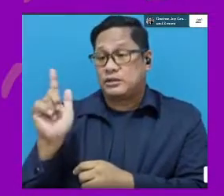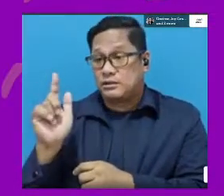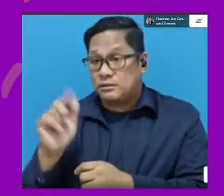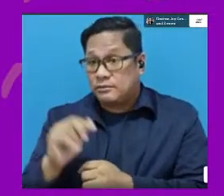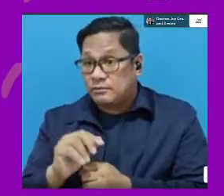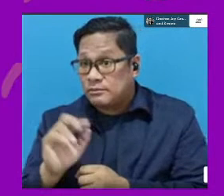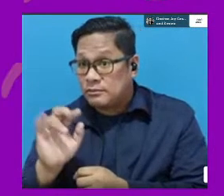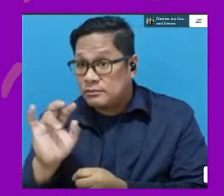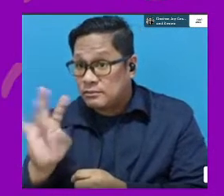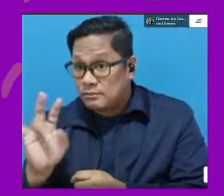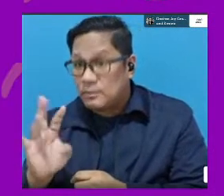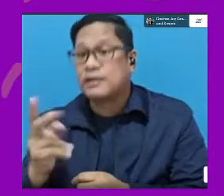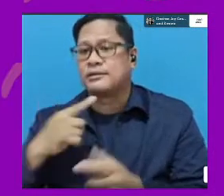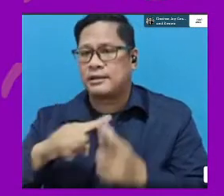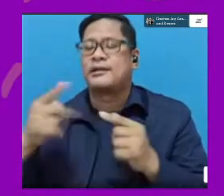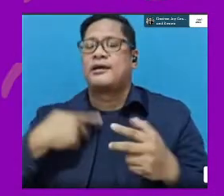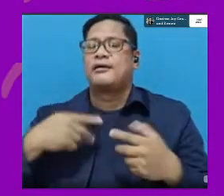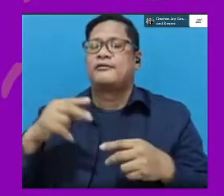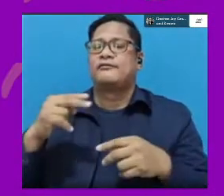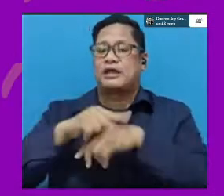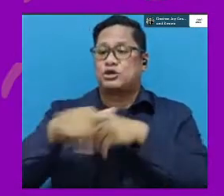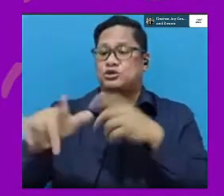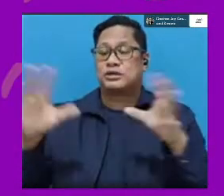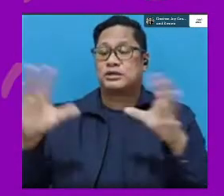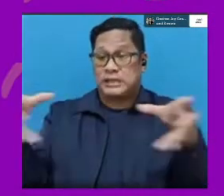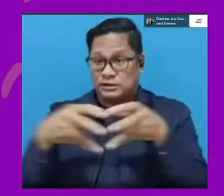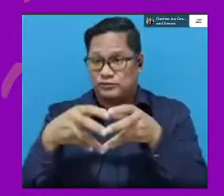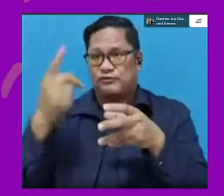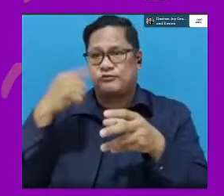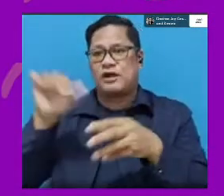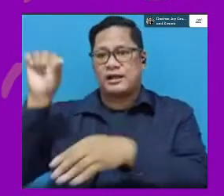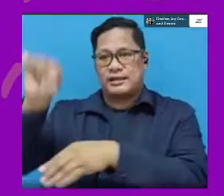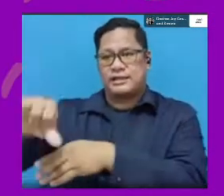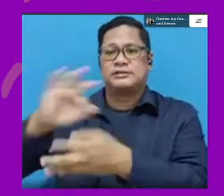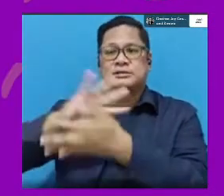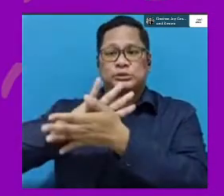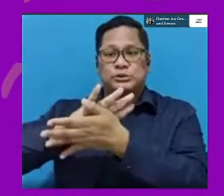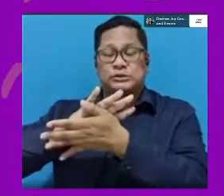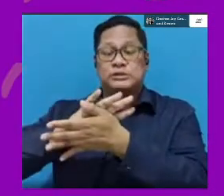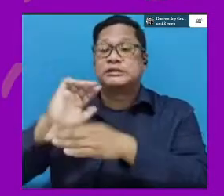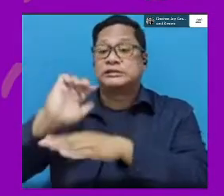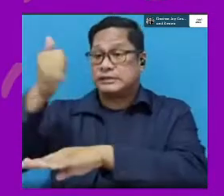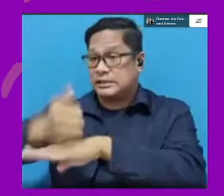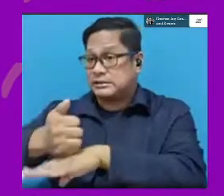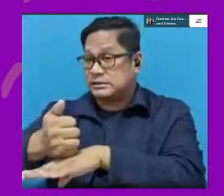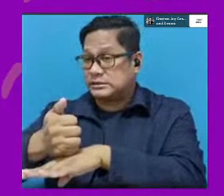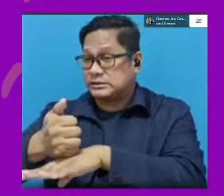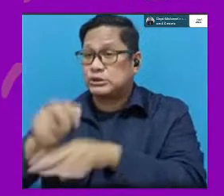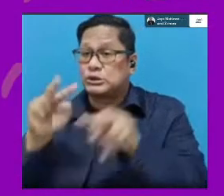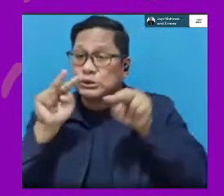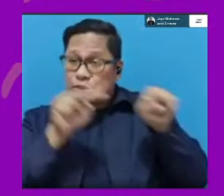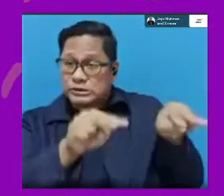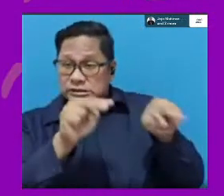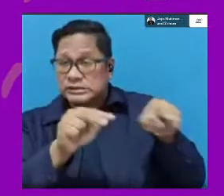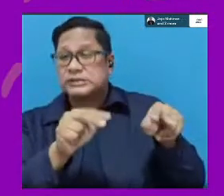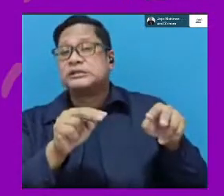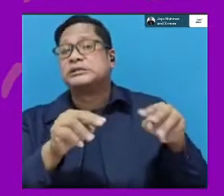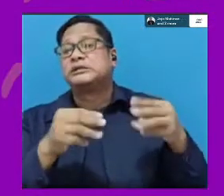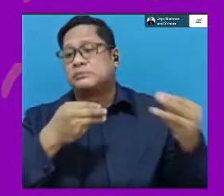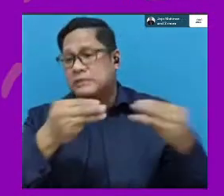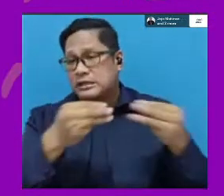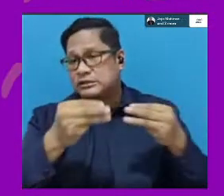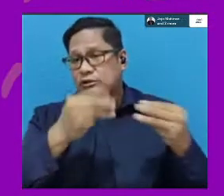the National Task Force against COVID-19. This was established to oversee the operations of the